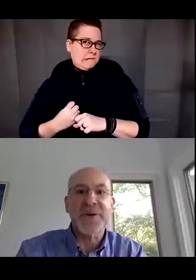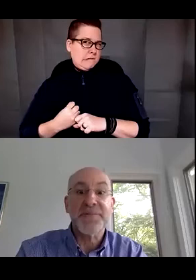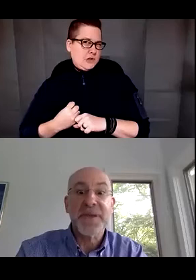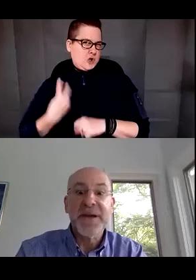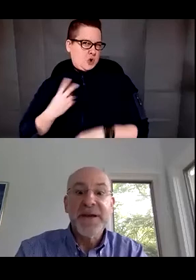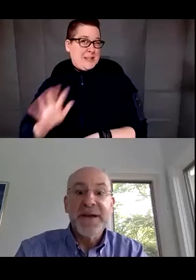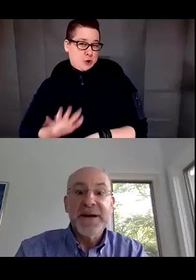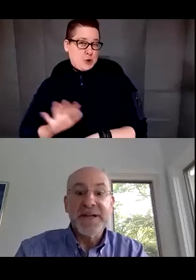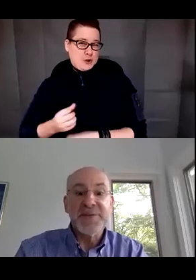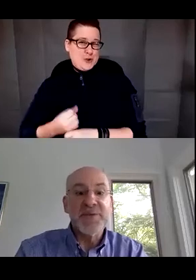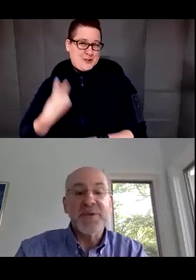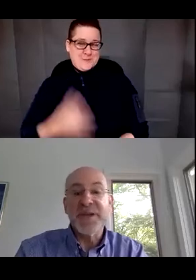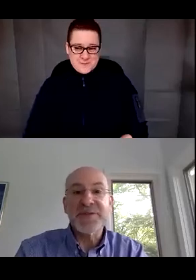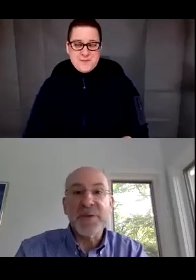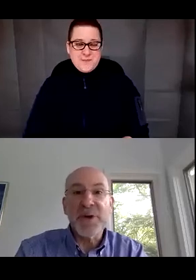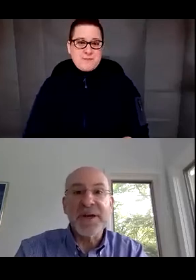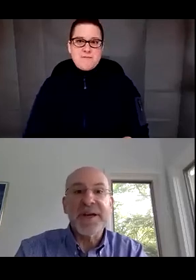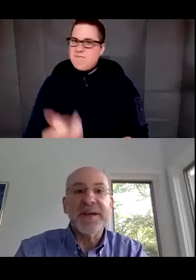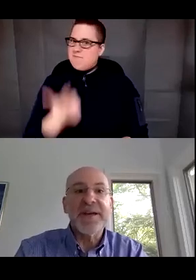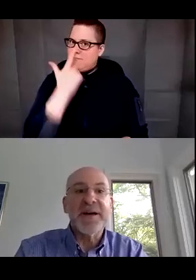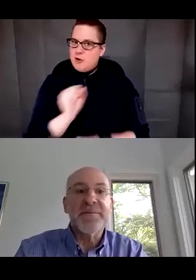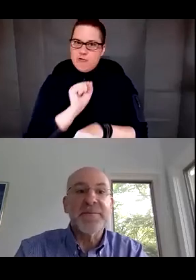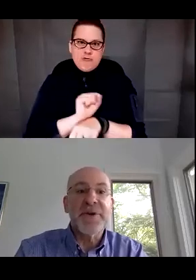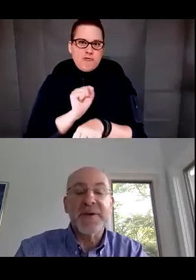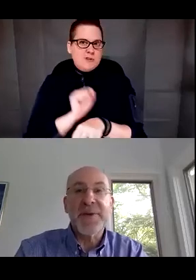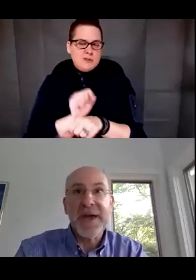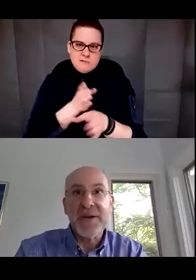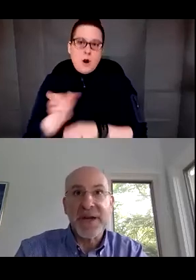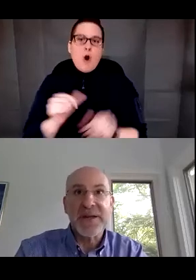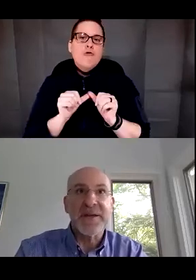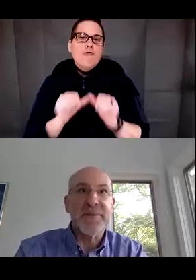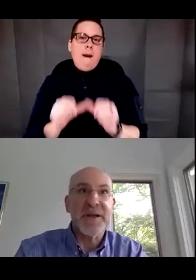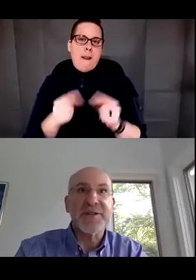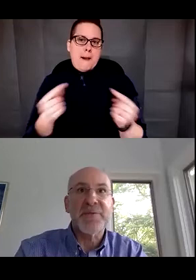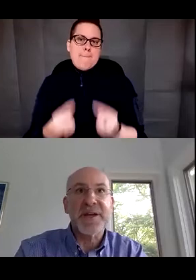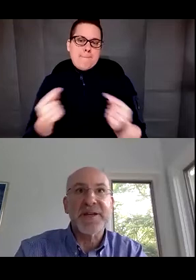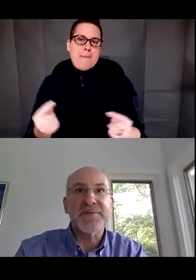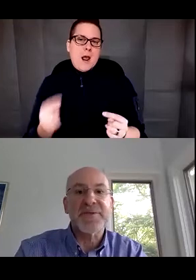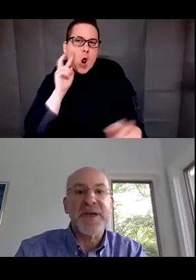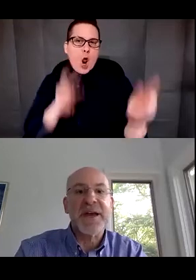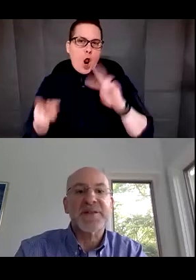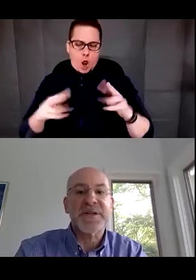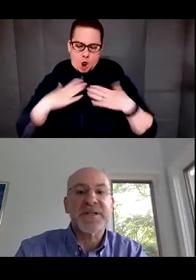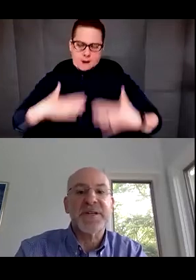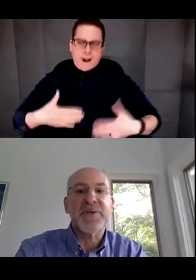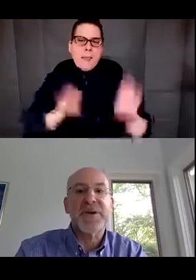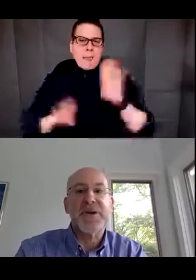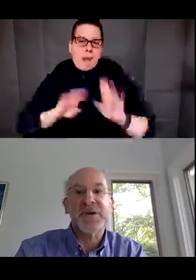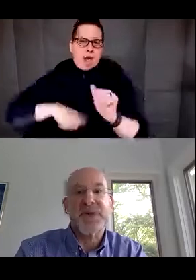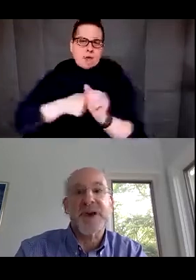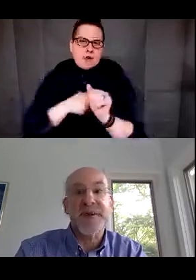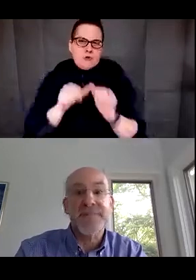years ago. He's been doing really interesting work in chronic pain, looking at the biological mechanisms of that, especially